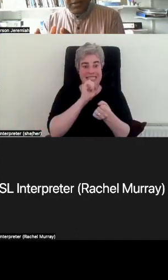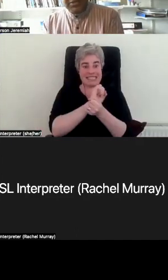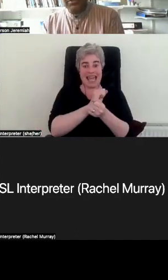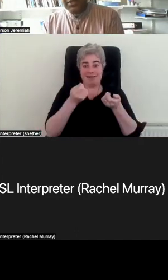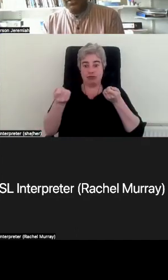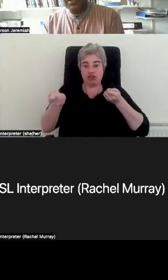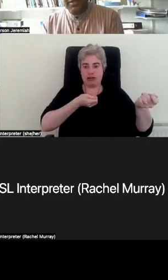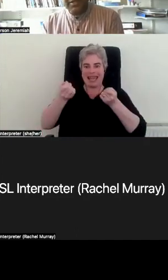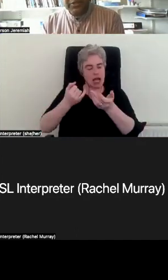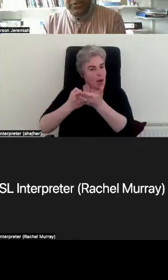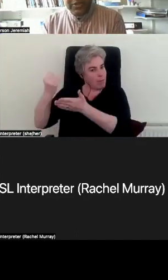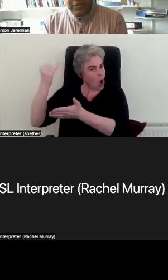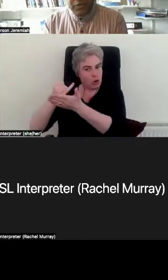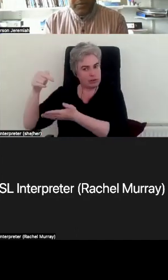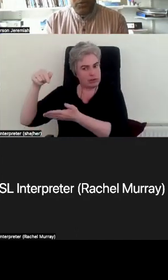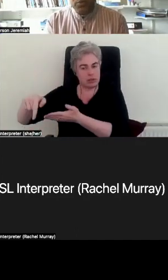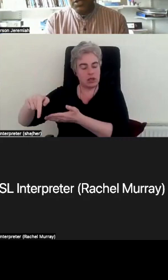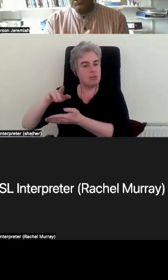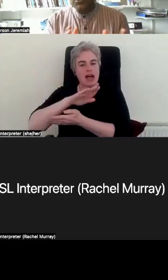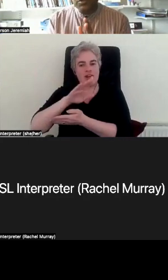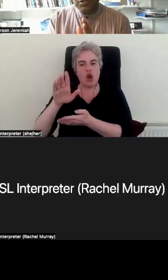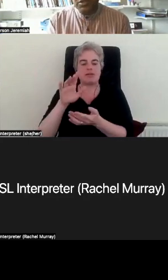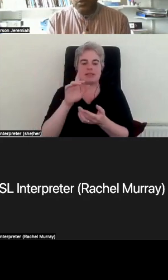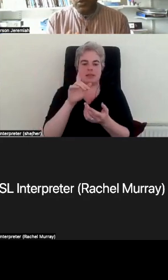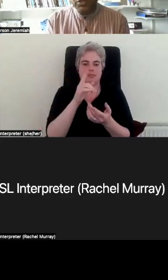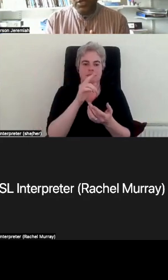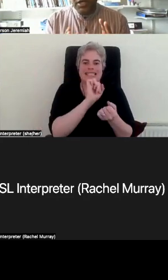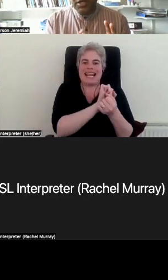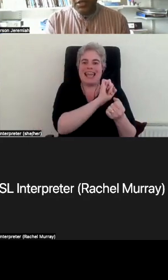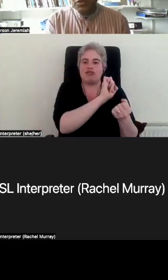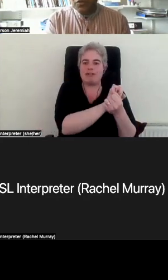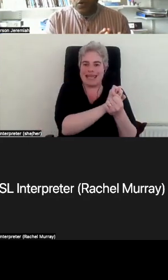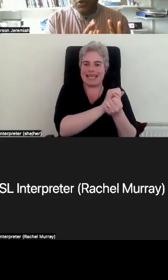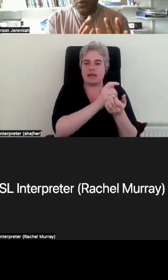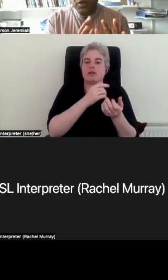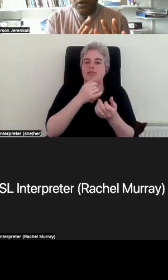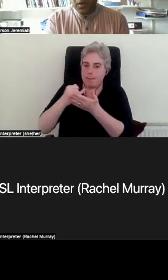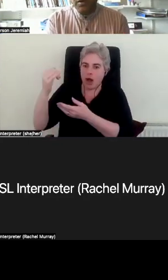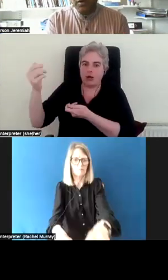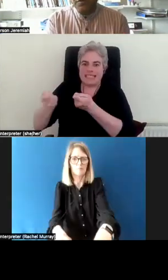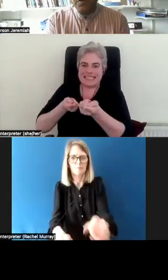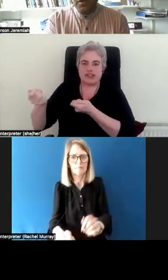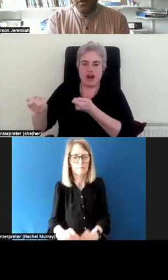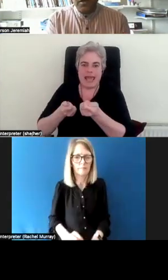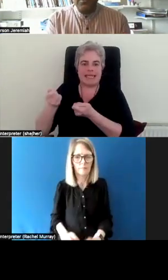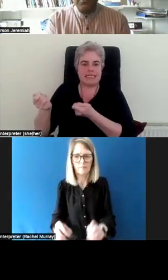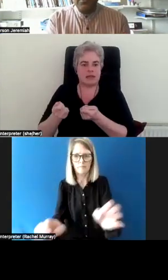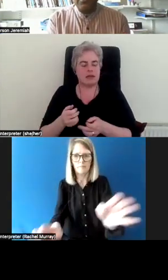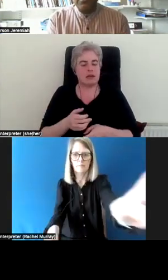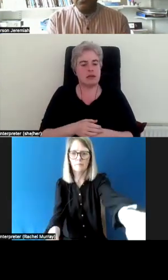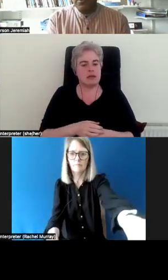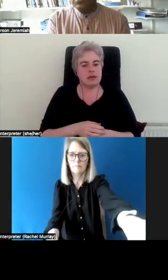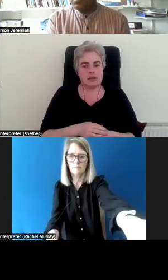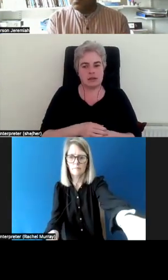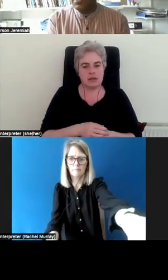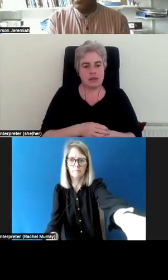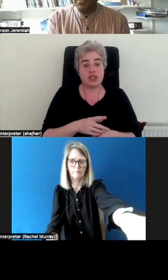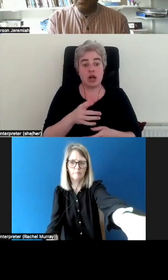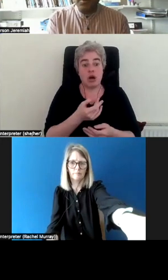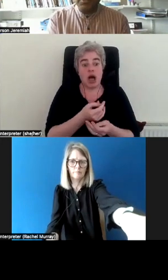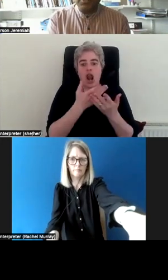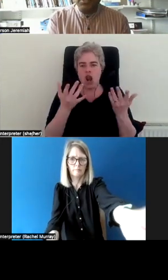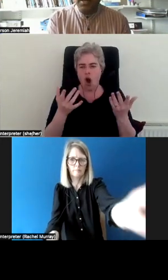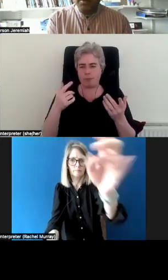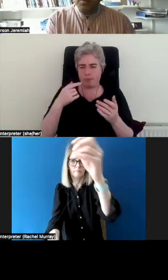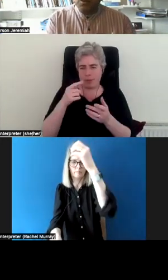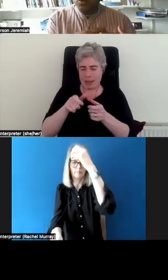not necessarily slavery. So we need to distinguish, yes, of course, there were a lot of noises made at that